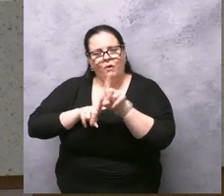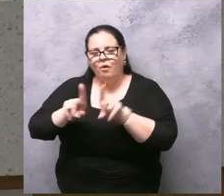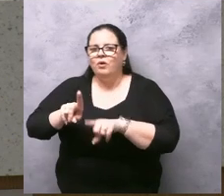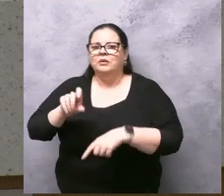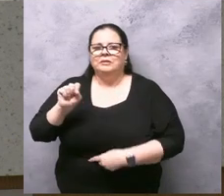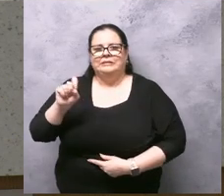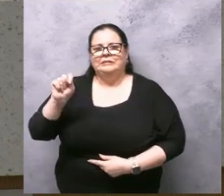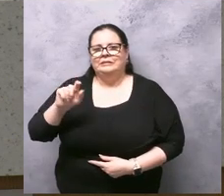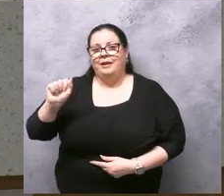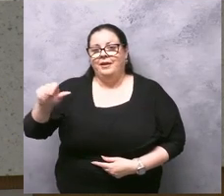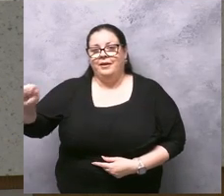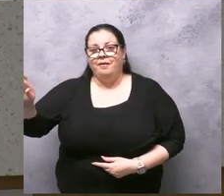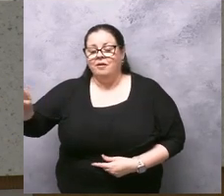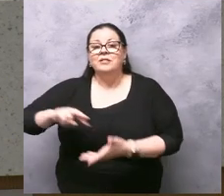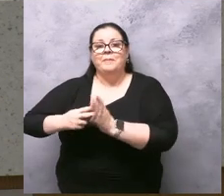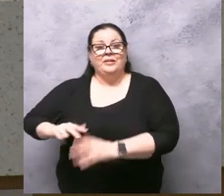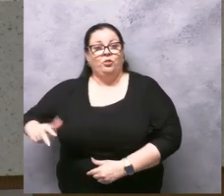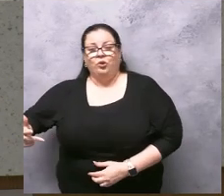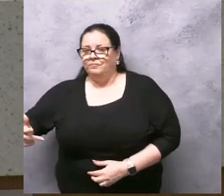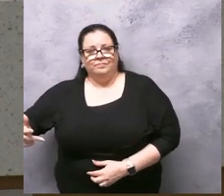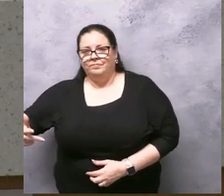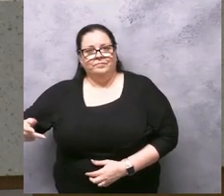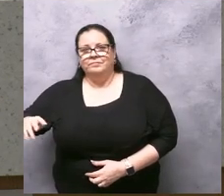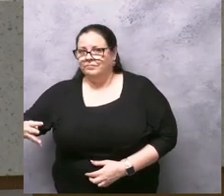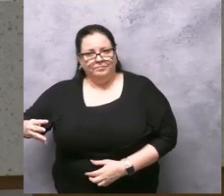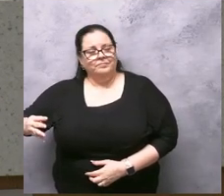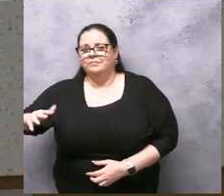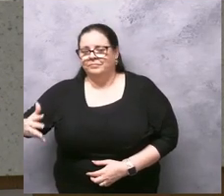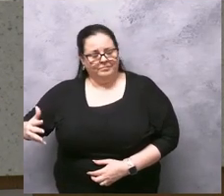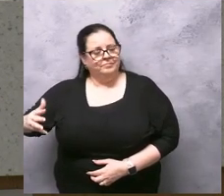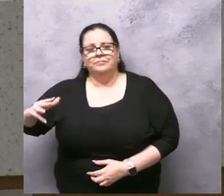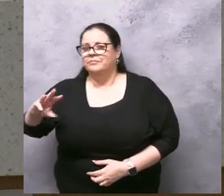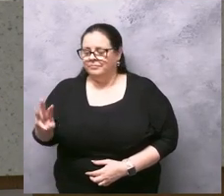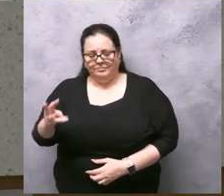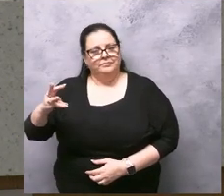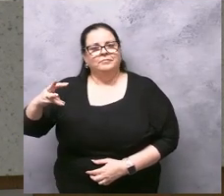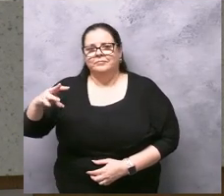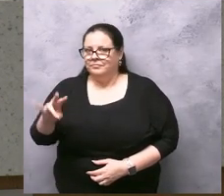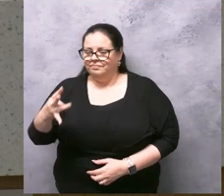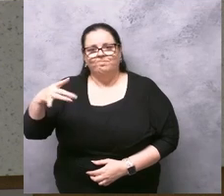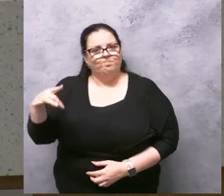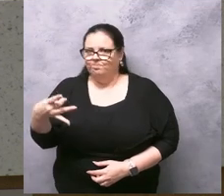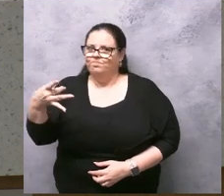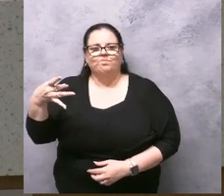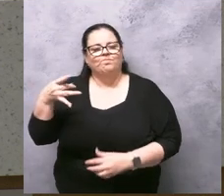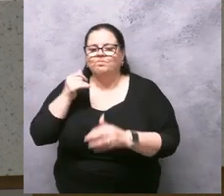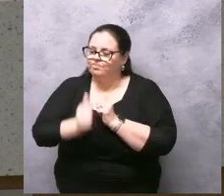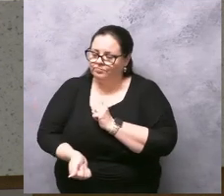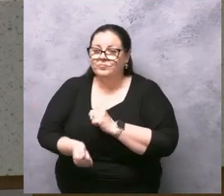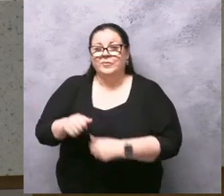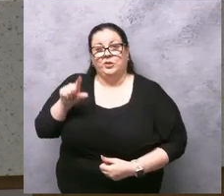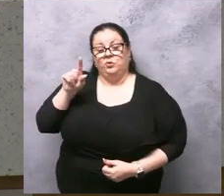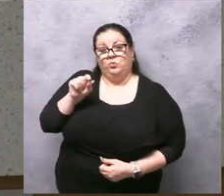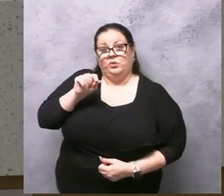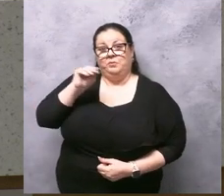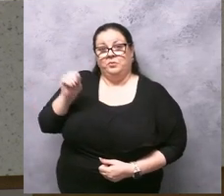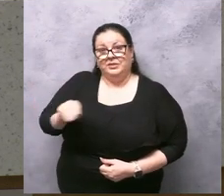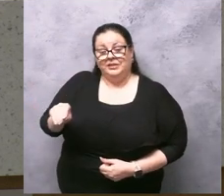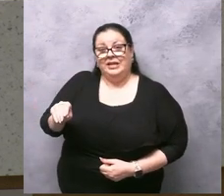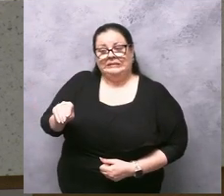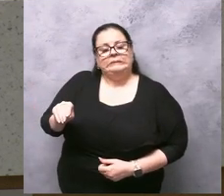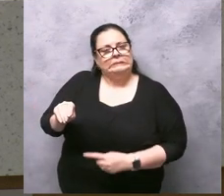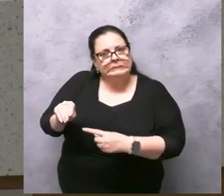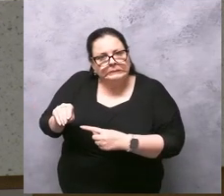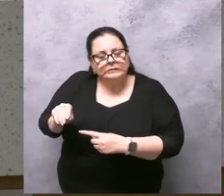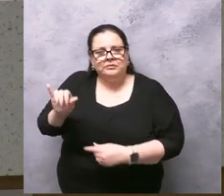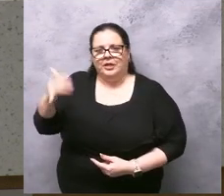pass in third grade, fourth grade, fifth grade, sixth grade, seventh grade, or eighth grade, 20% of the students. So that is